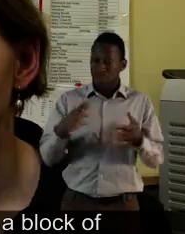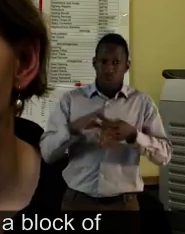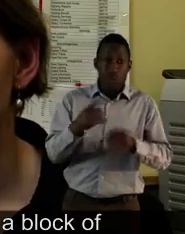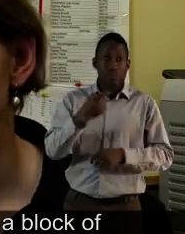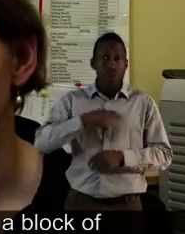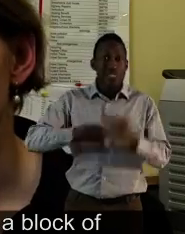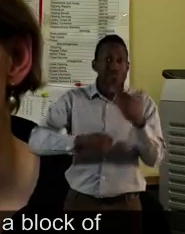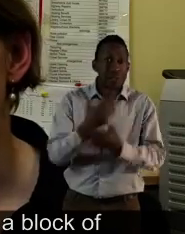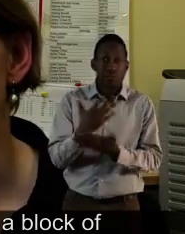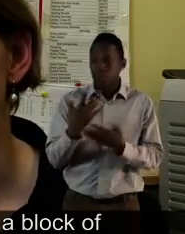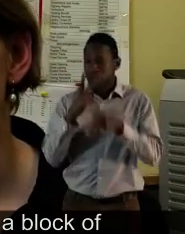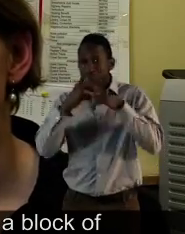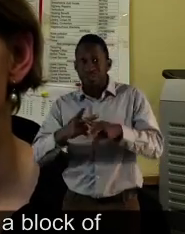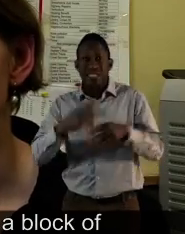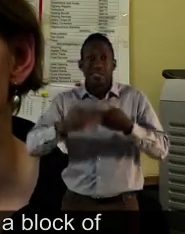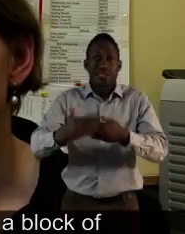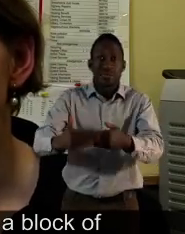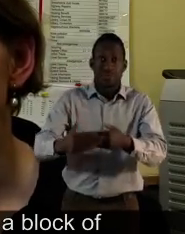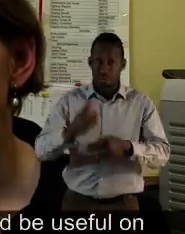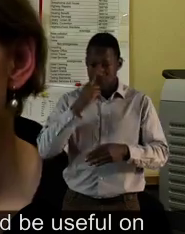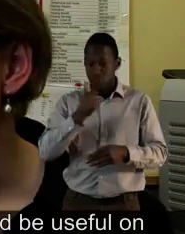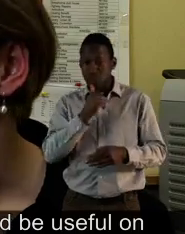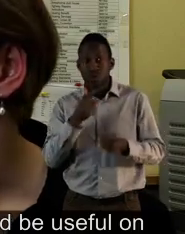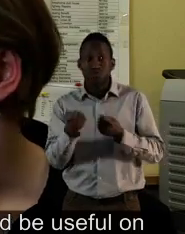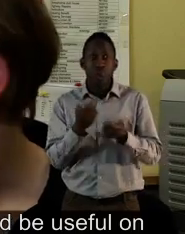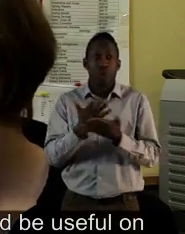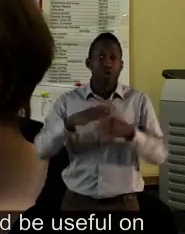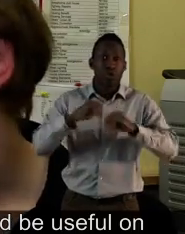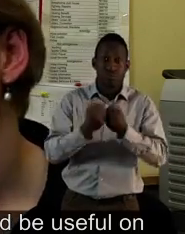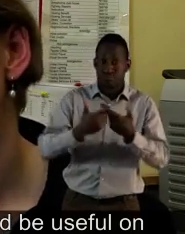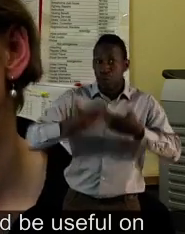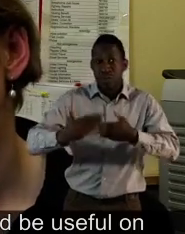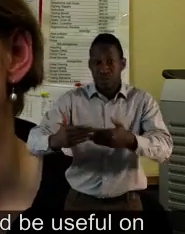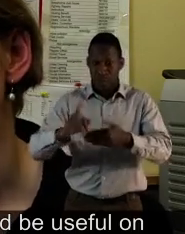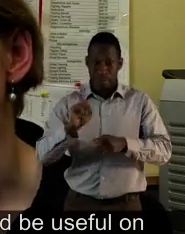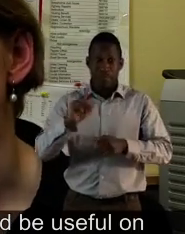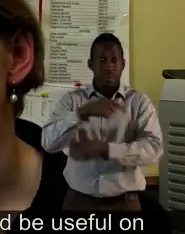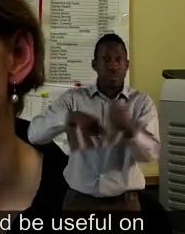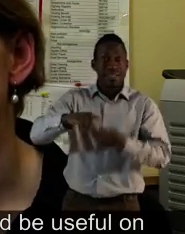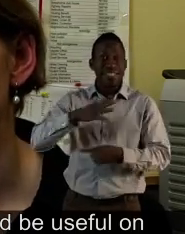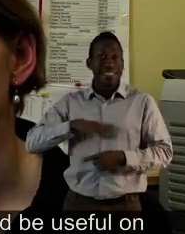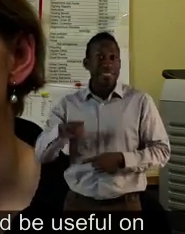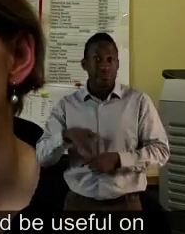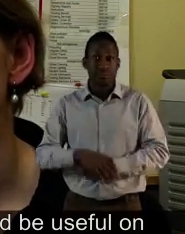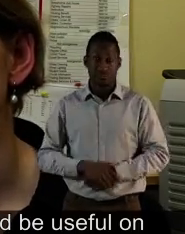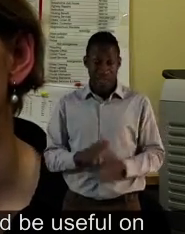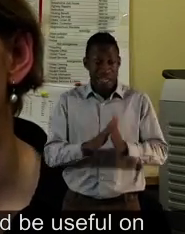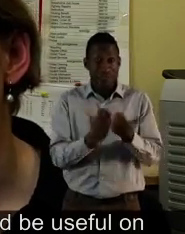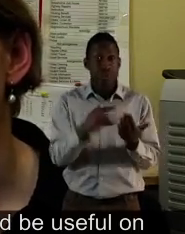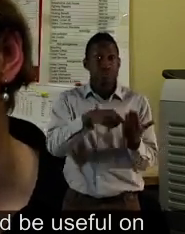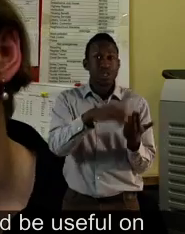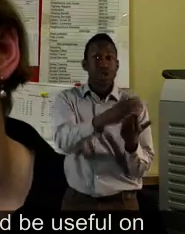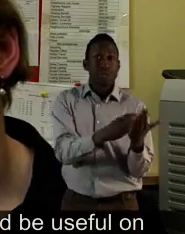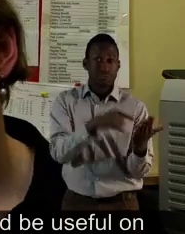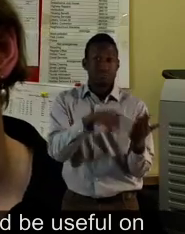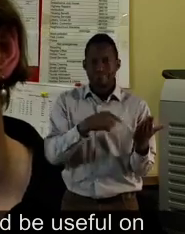or as and when people need it. And actually the handout chapters I think would be useful